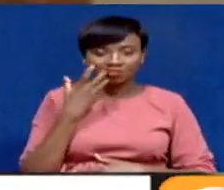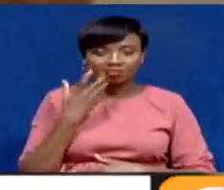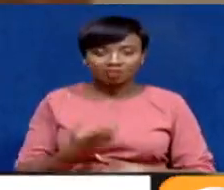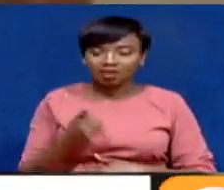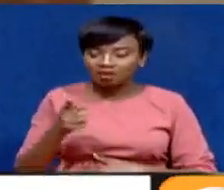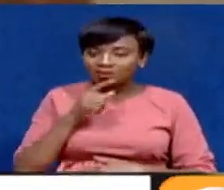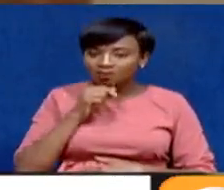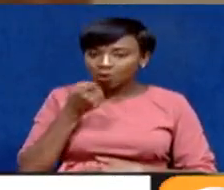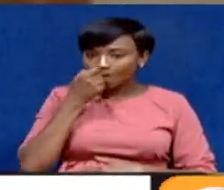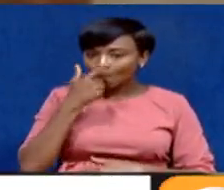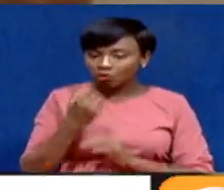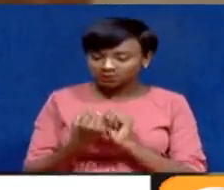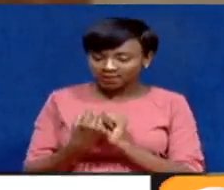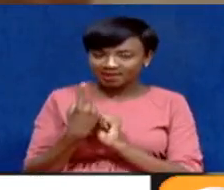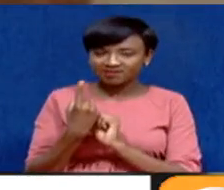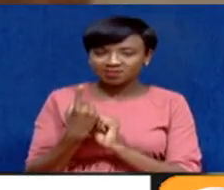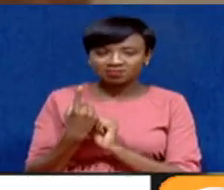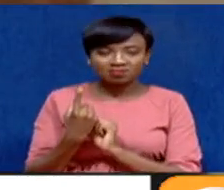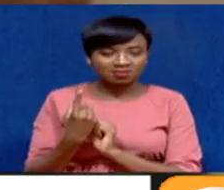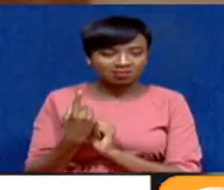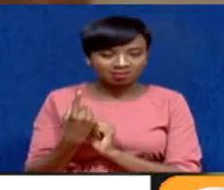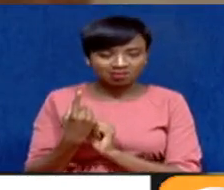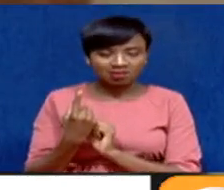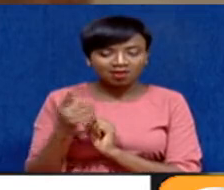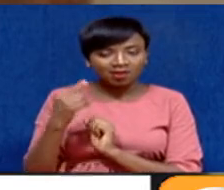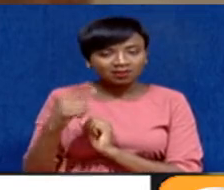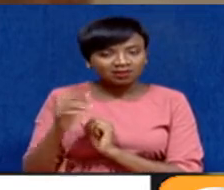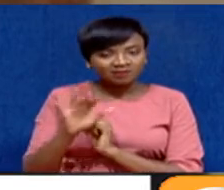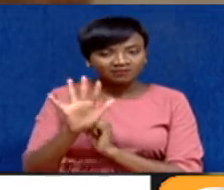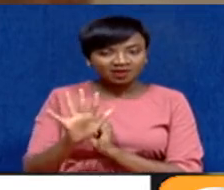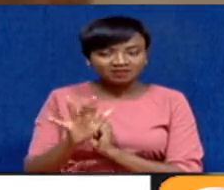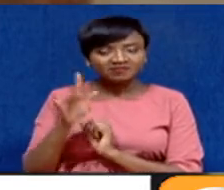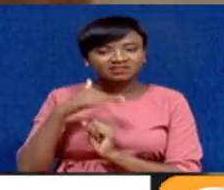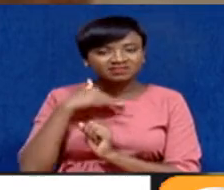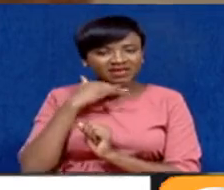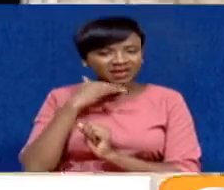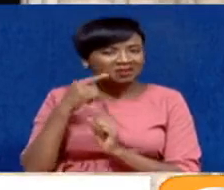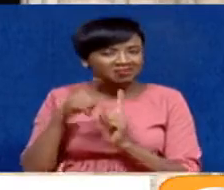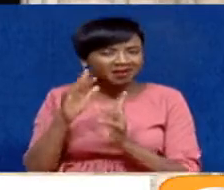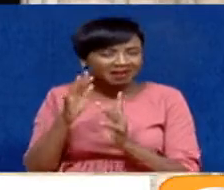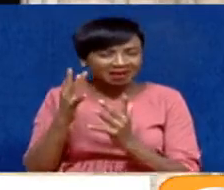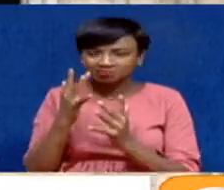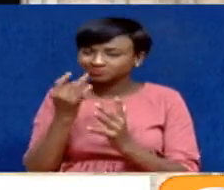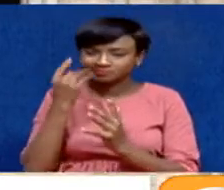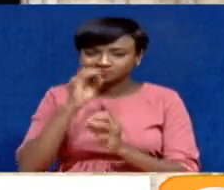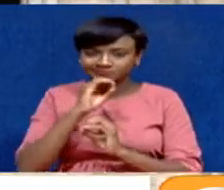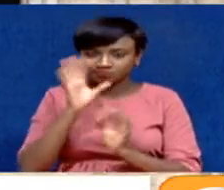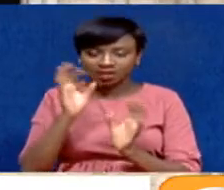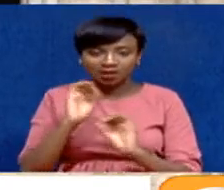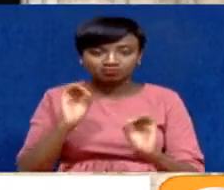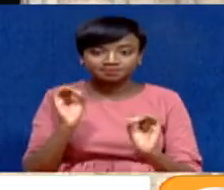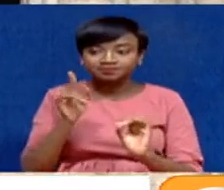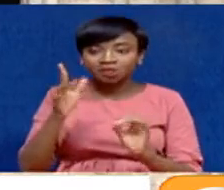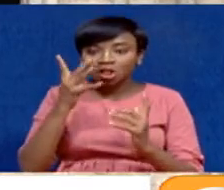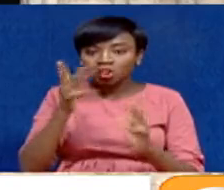keen 11-year-old Emmanuel Kipkemboi, a grade 5 pupil, died in unclear circumstances. The boy went missing on